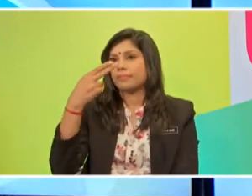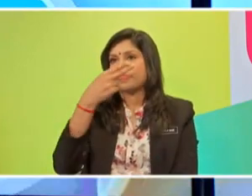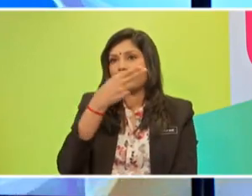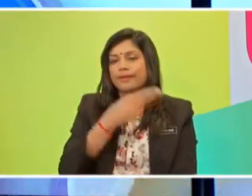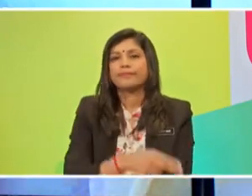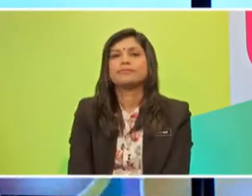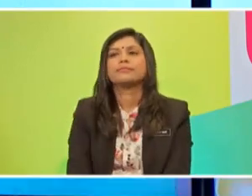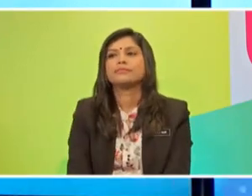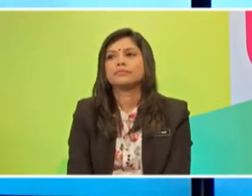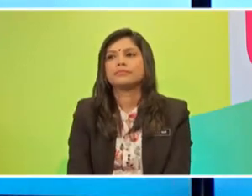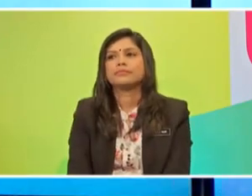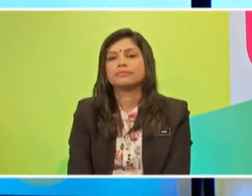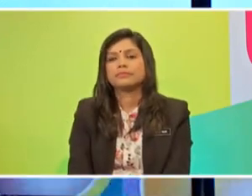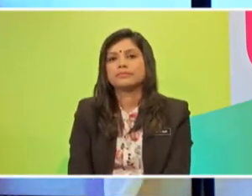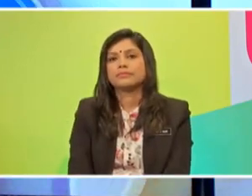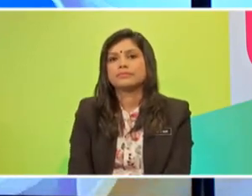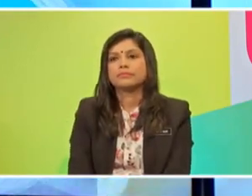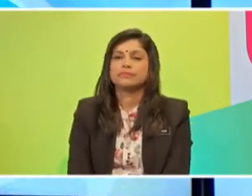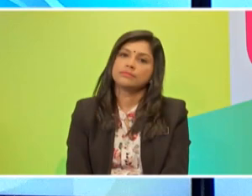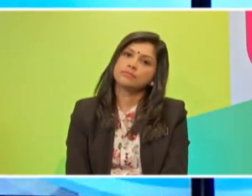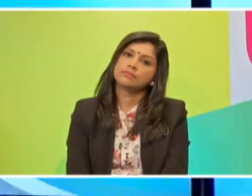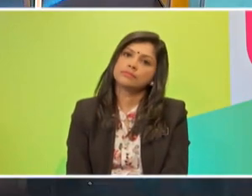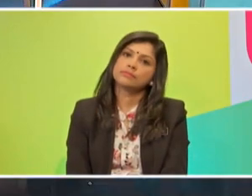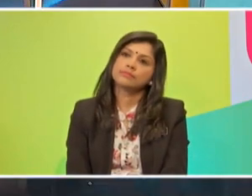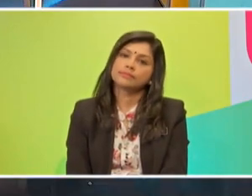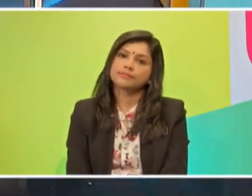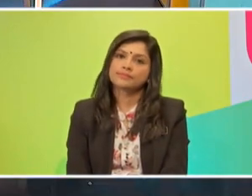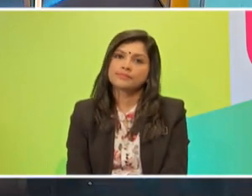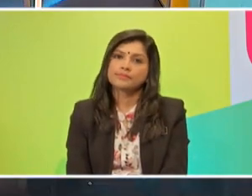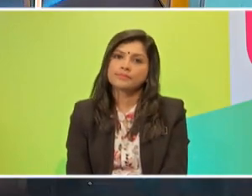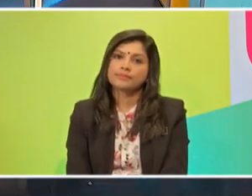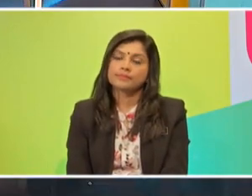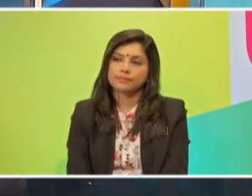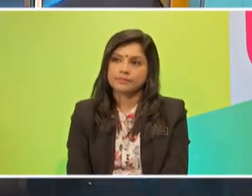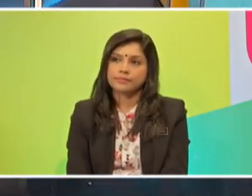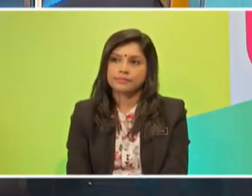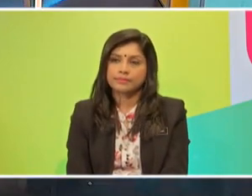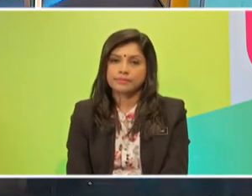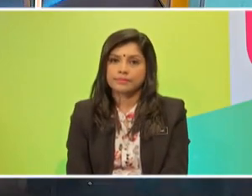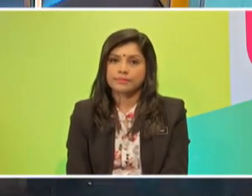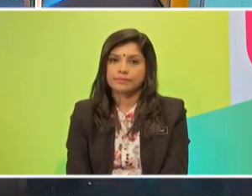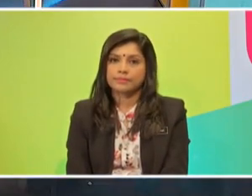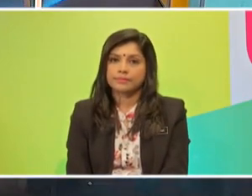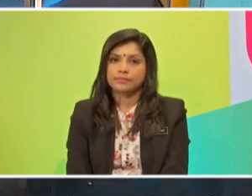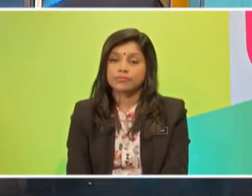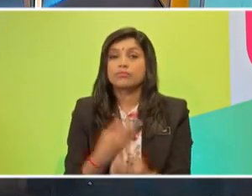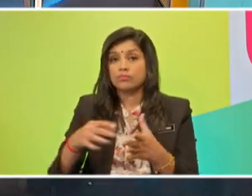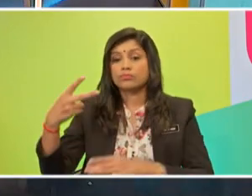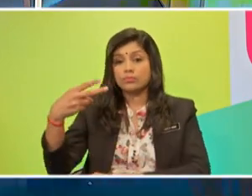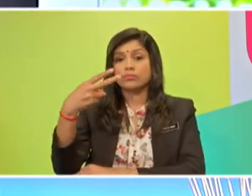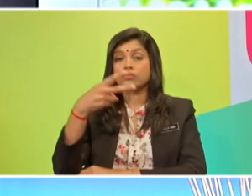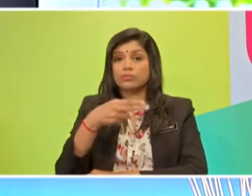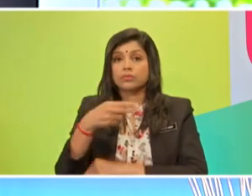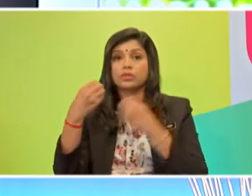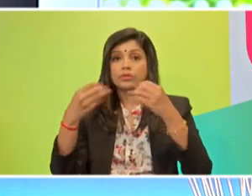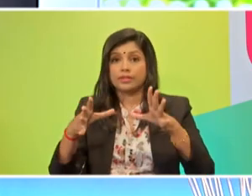Yes. Okay. Now, on this paper, mm-hmm. okay, we are going to write the